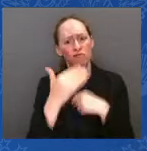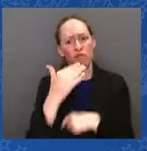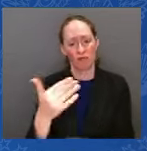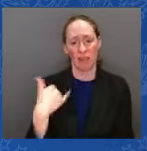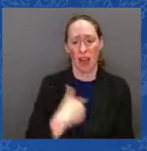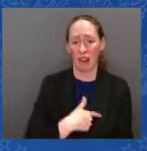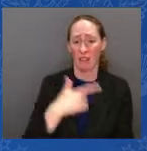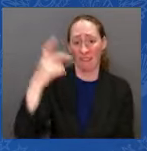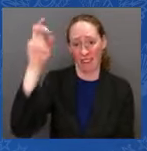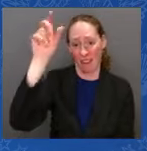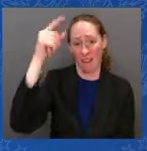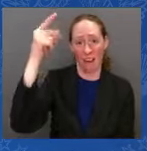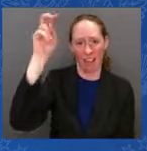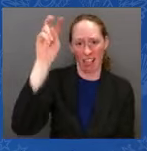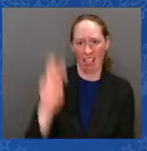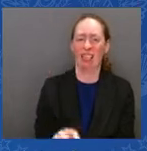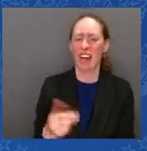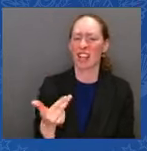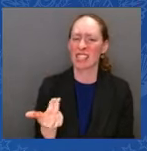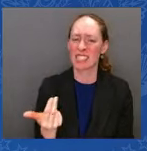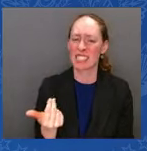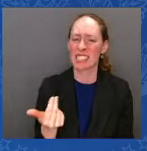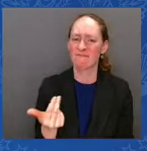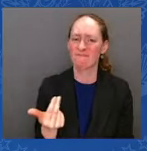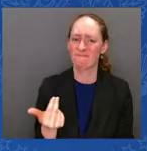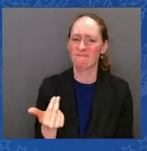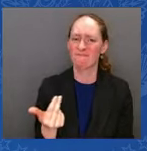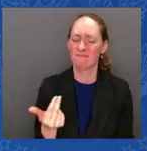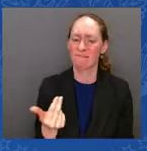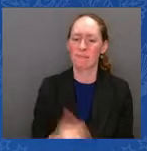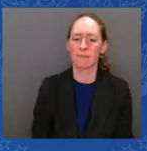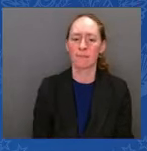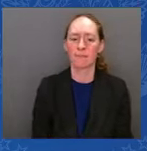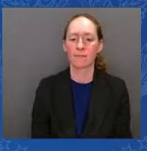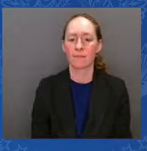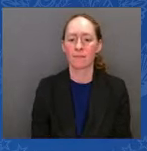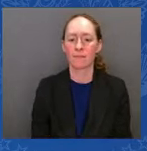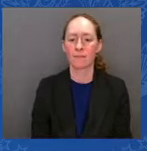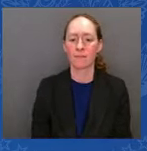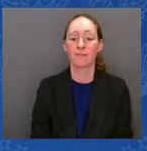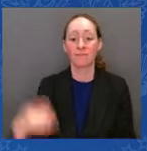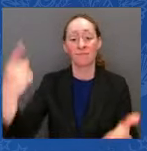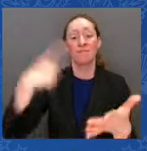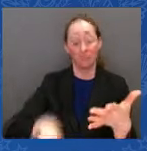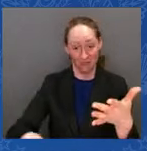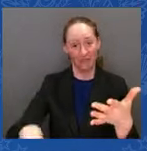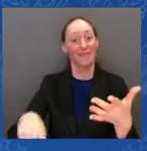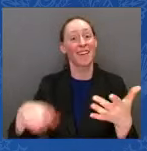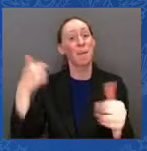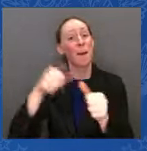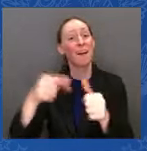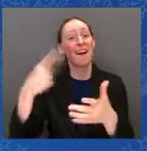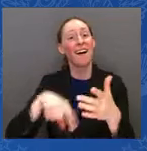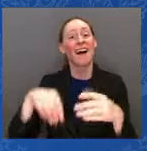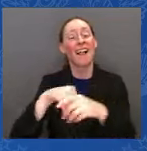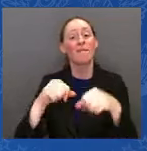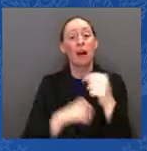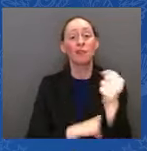13. Next week, this is Infrastructure Week. Remember all for 4 years in the last guy, we had Infrastructure Week every week?